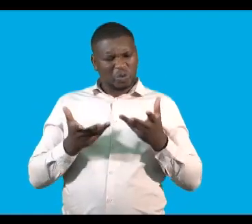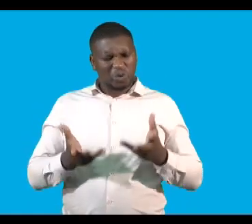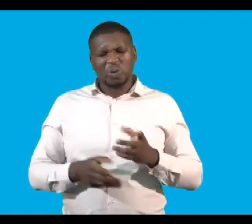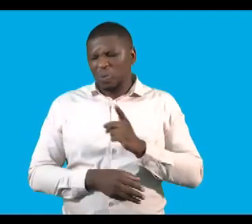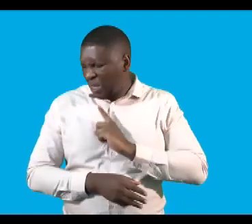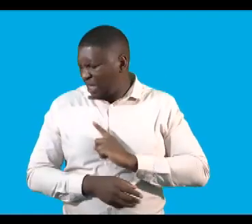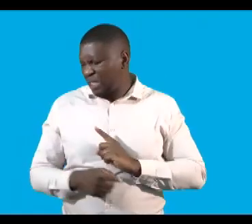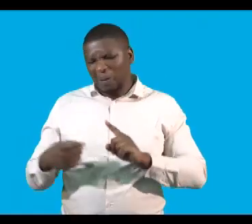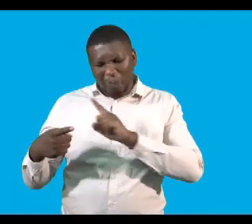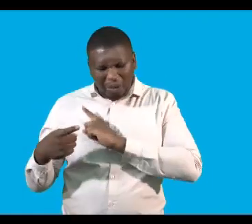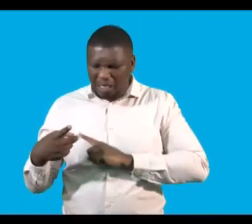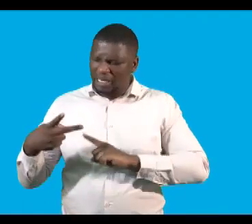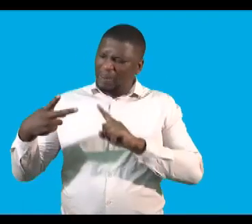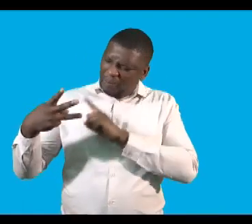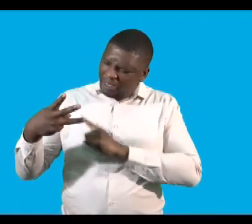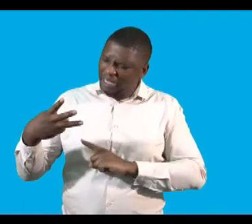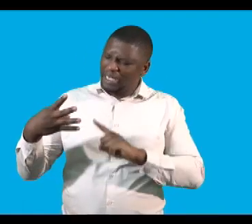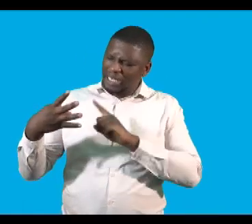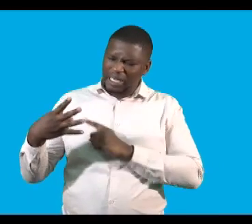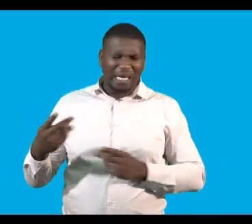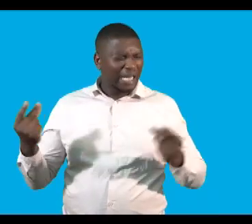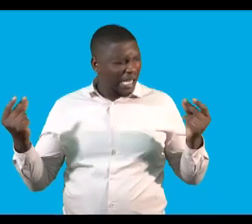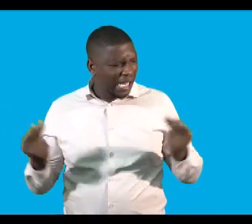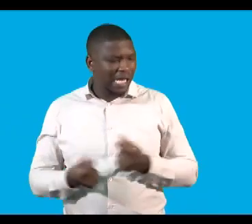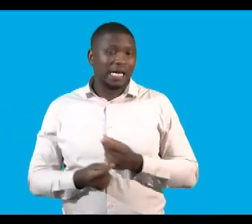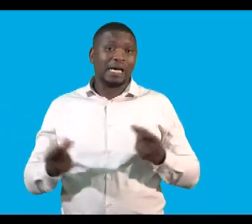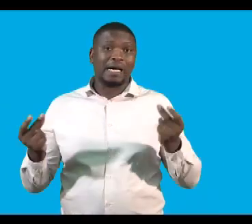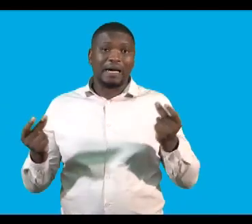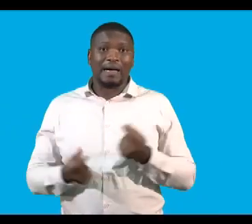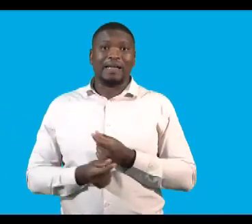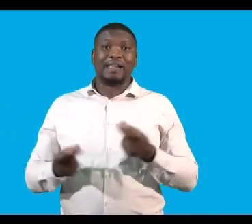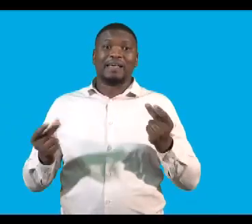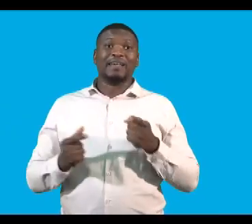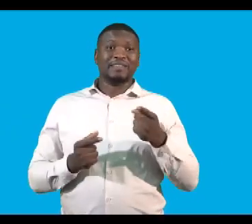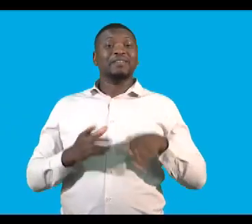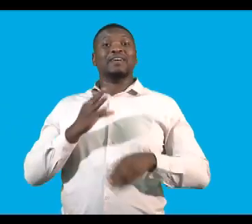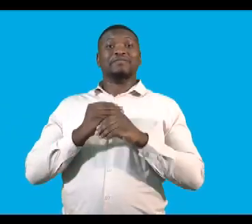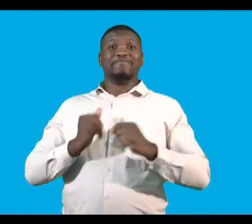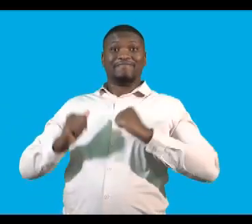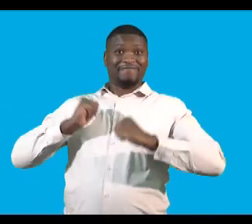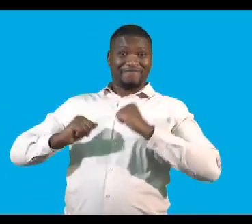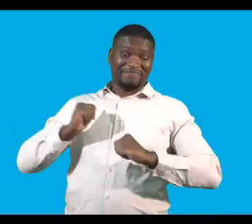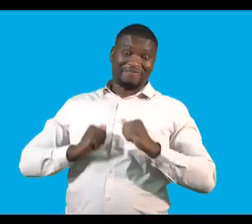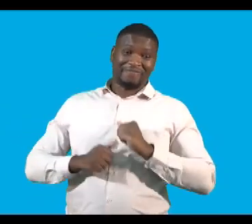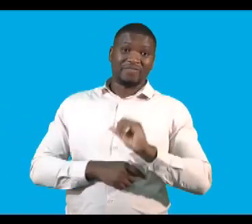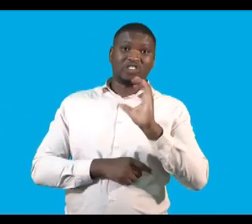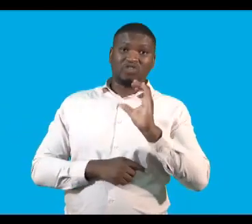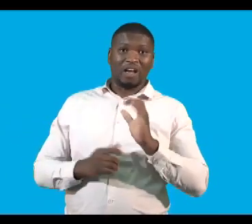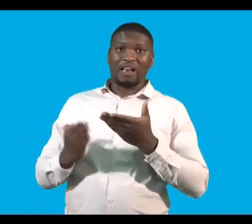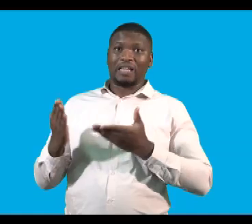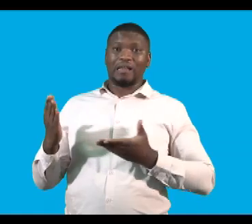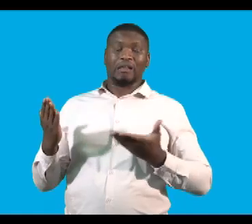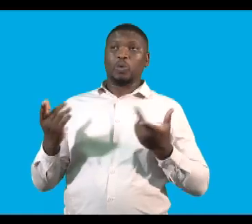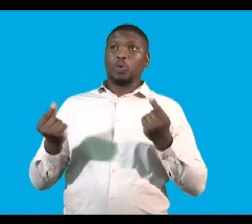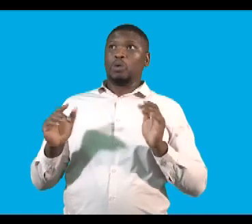did I do this? Why did I do that? Why I regret it all." Lucy is being very dramatic, and poor Charlie